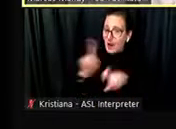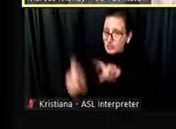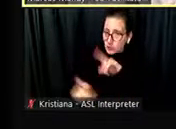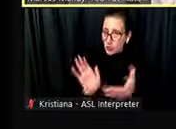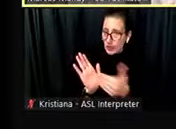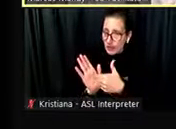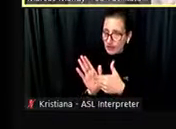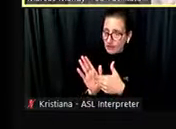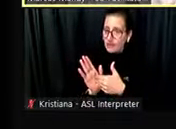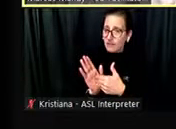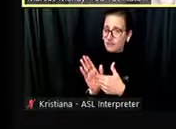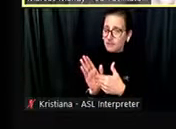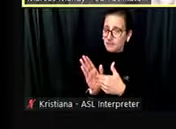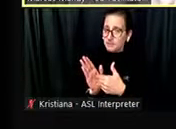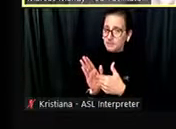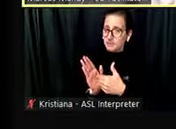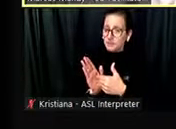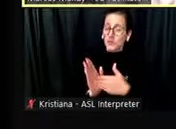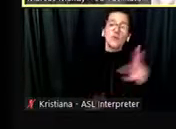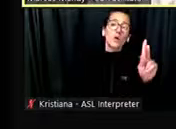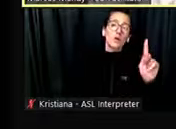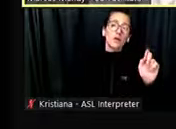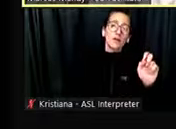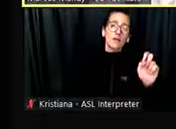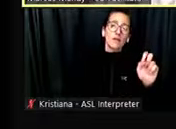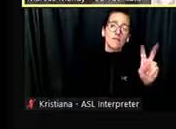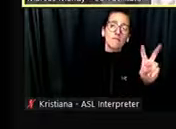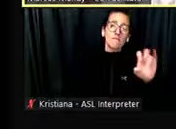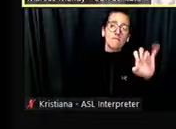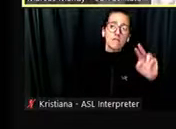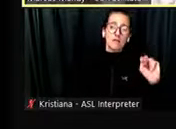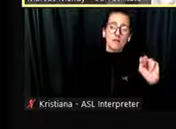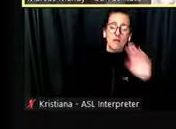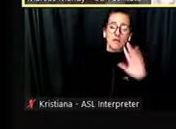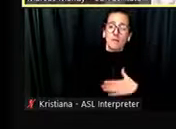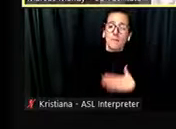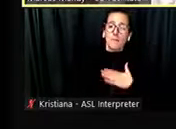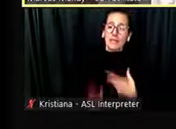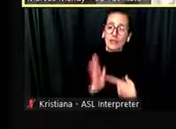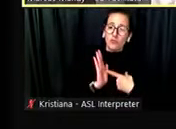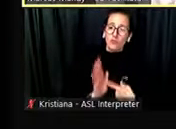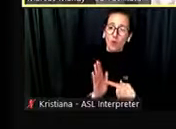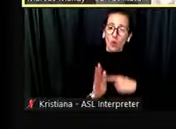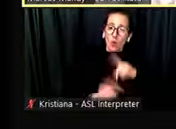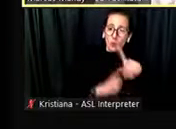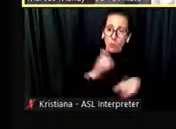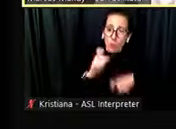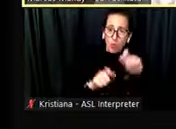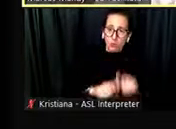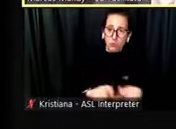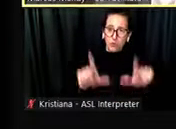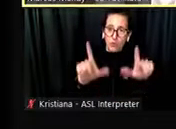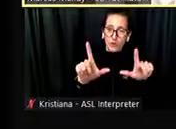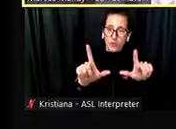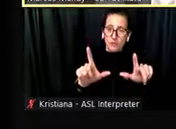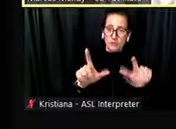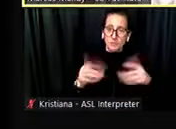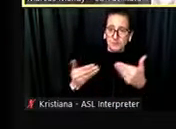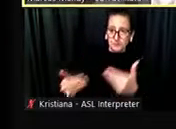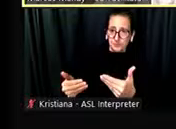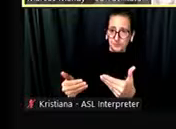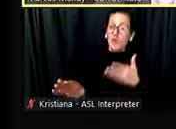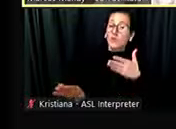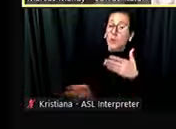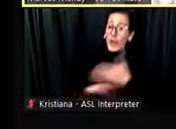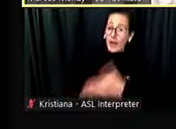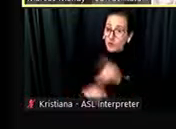Kevin to throw out the poll, to start the poll. And then after this poll,